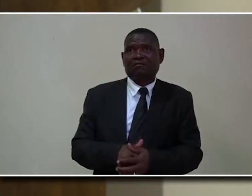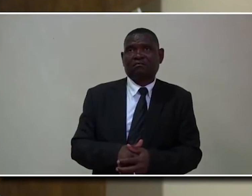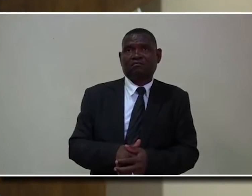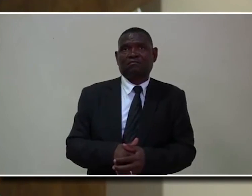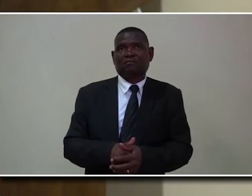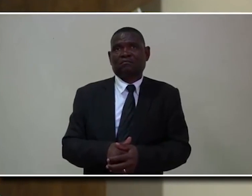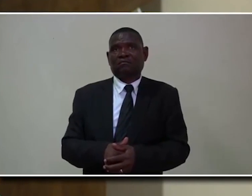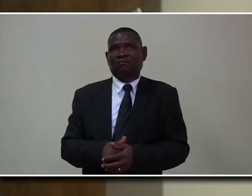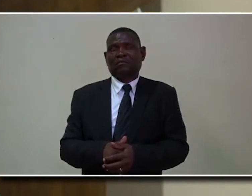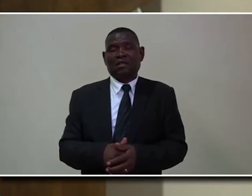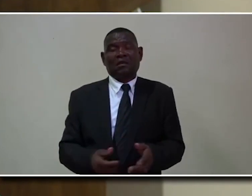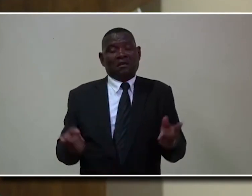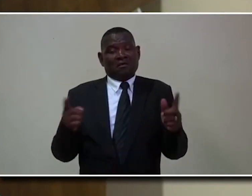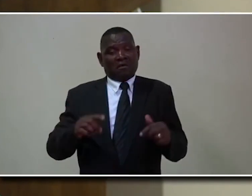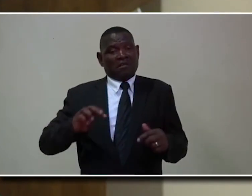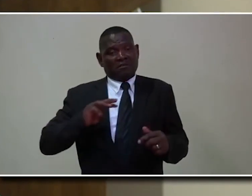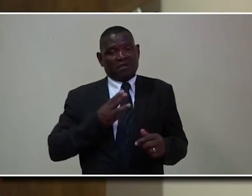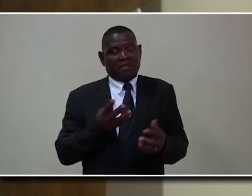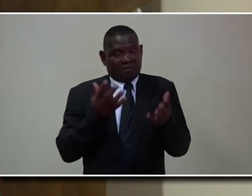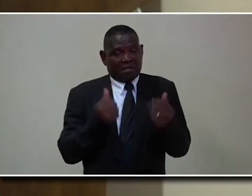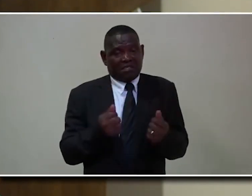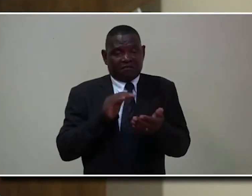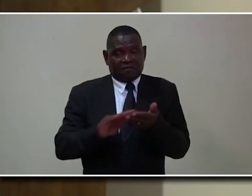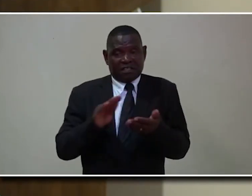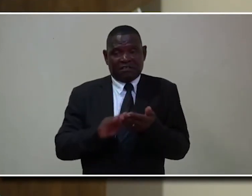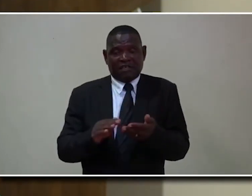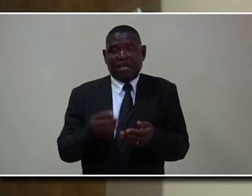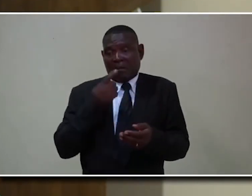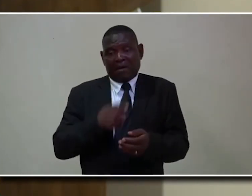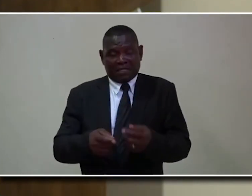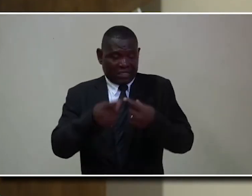when we want to be forgiven, we must go to him in sincerity.